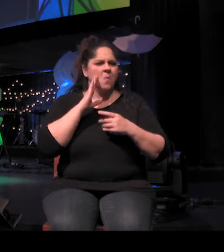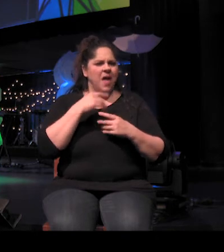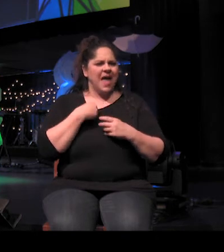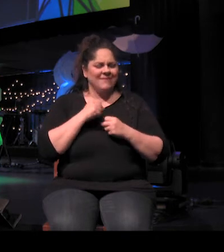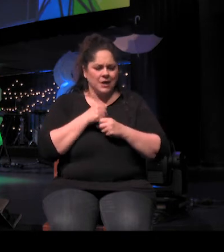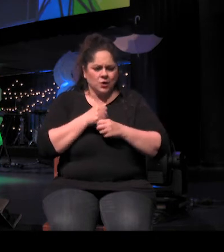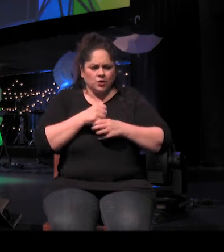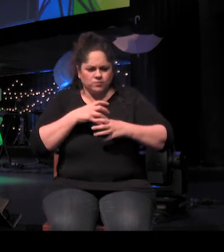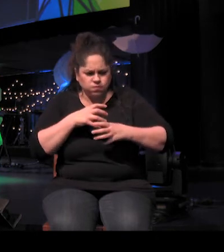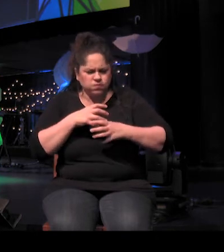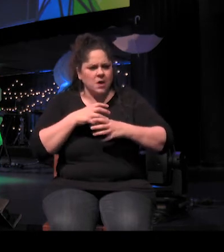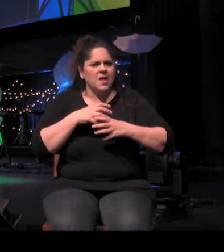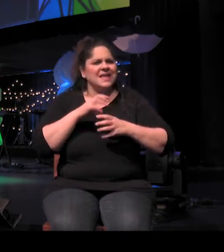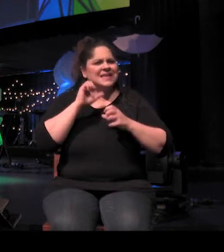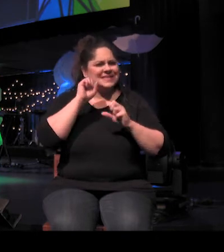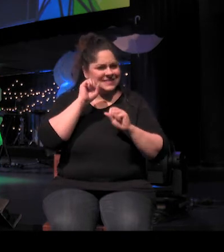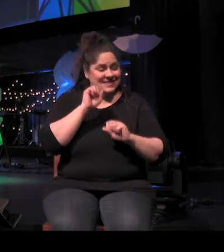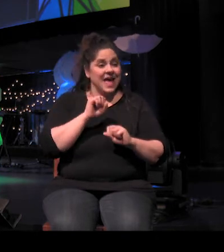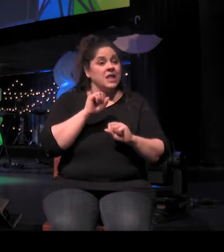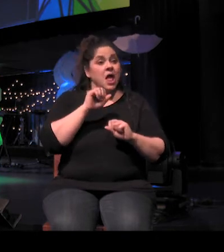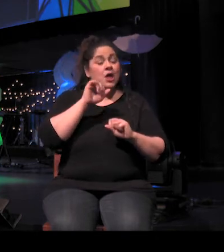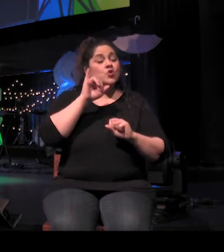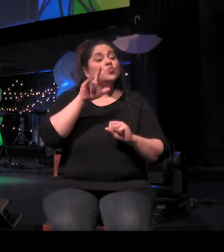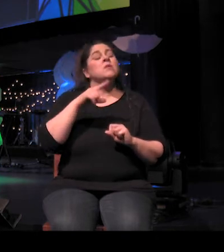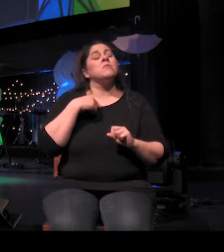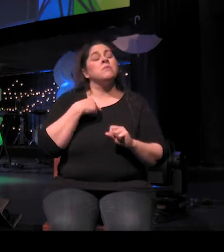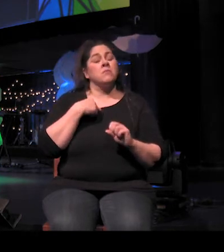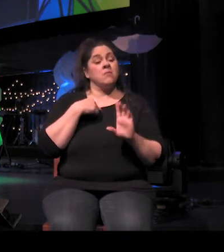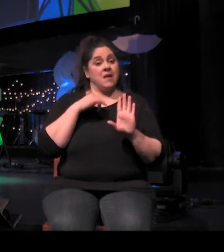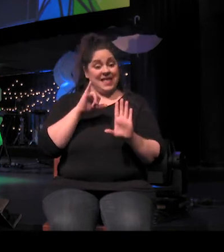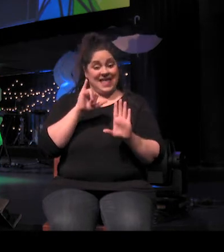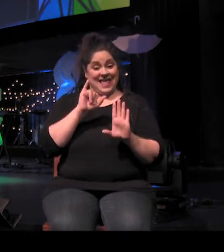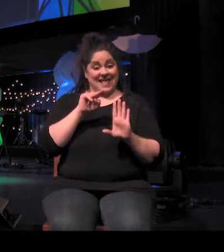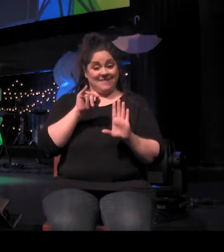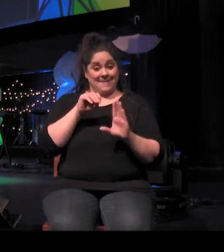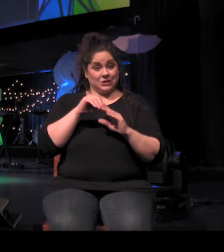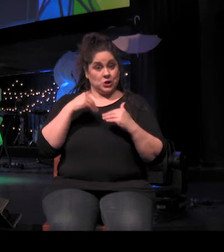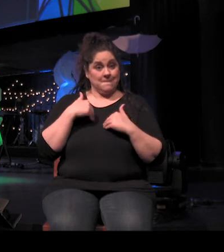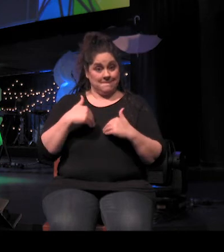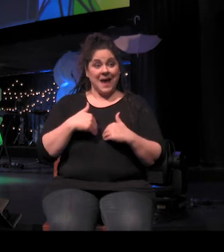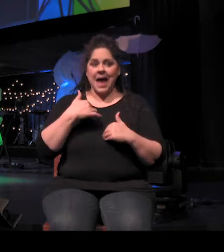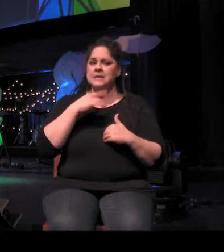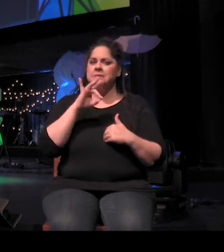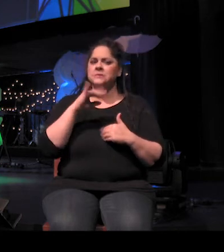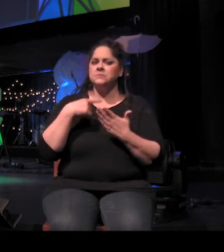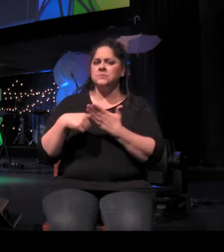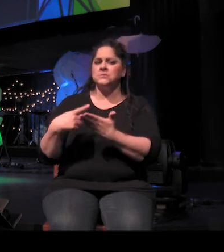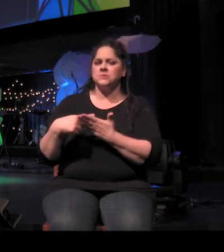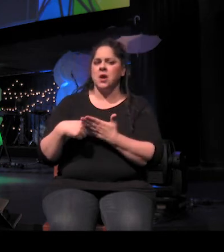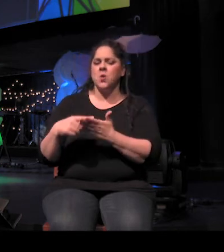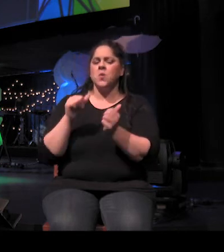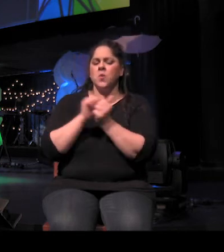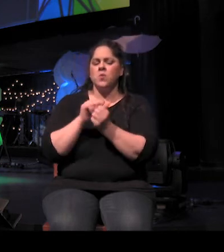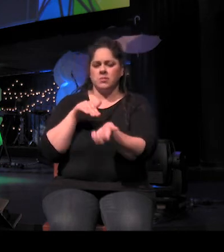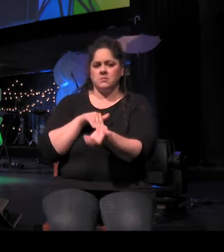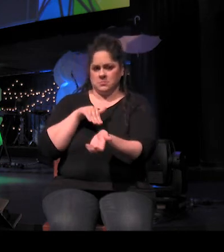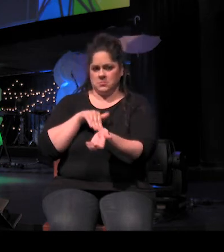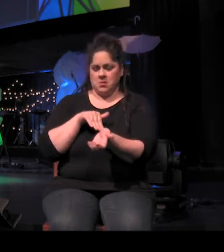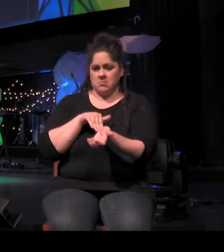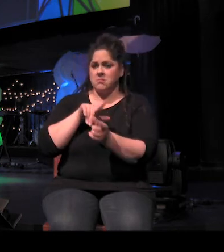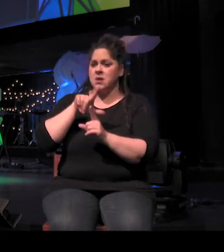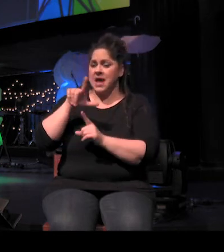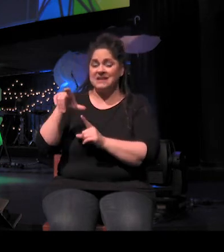death, other than accident-related situations. Inflammation in the body, and I had to talk to a medical doctor to verify